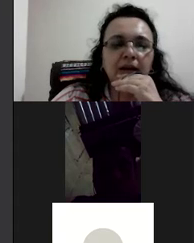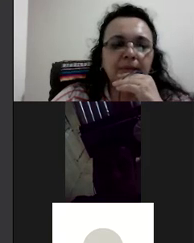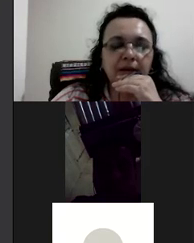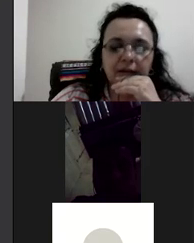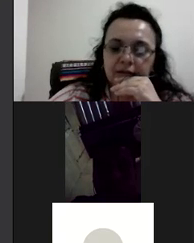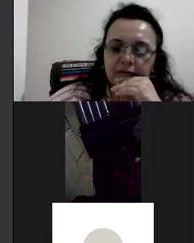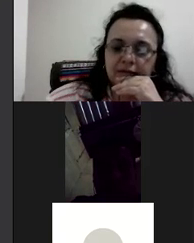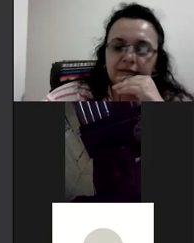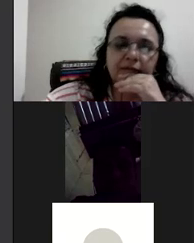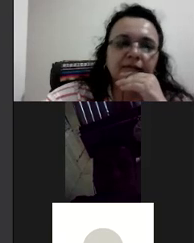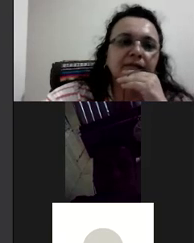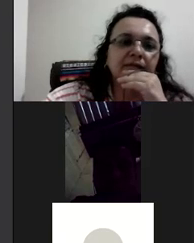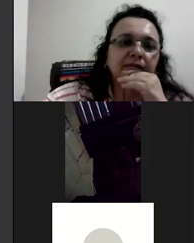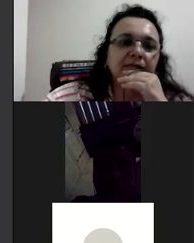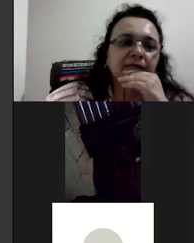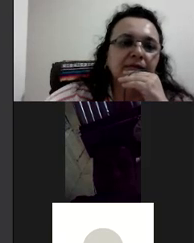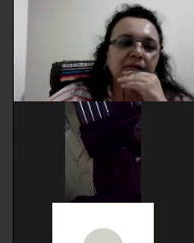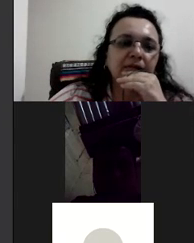What happened?